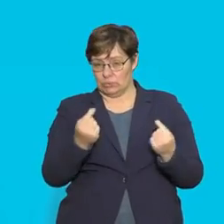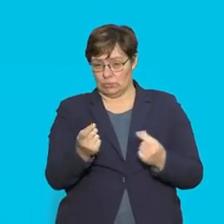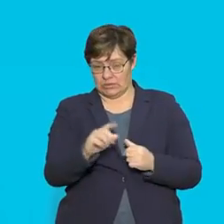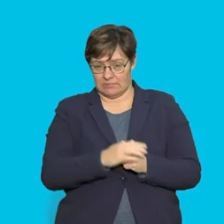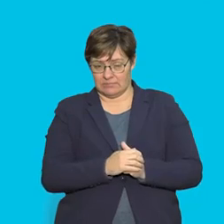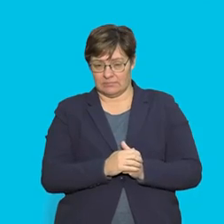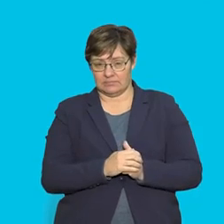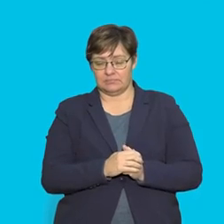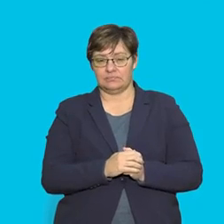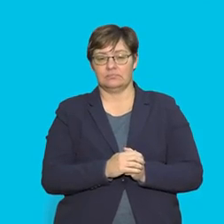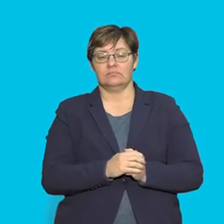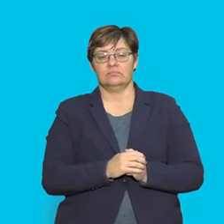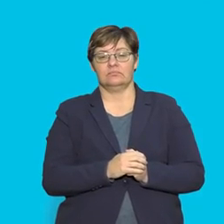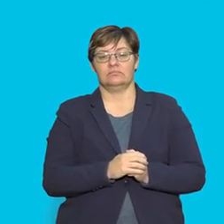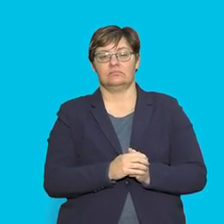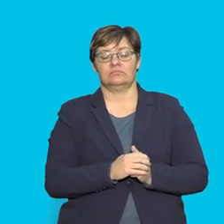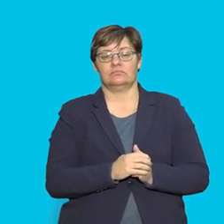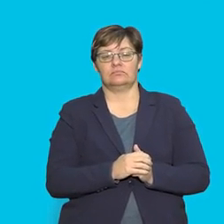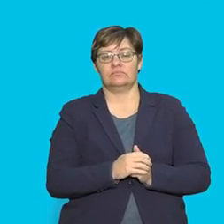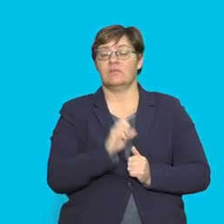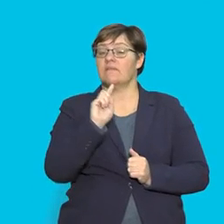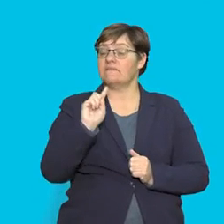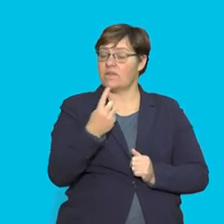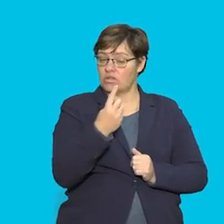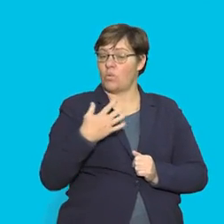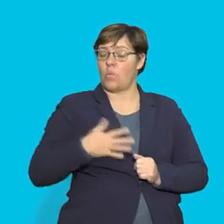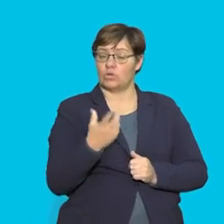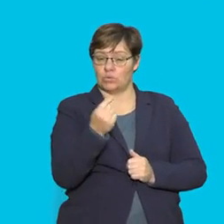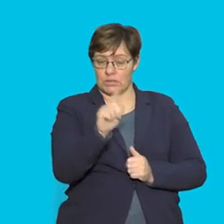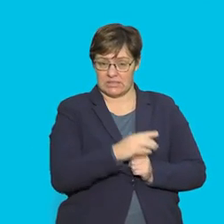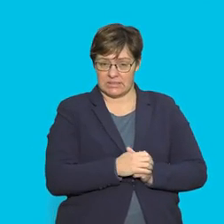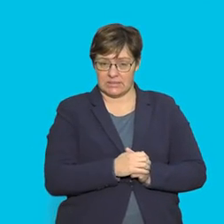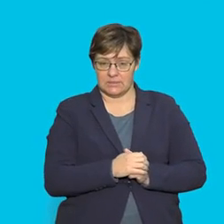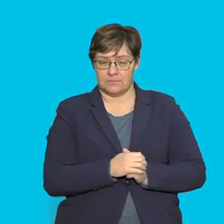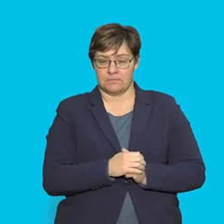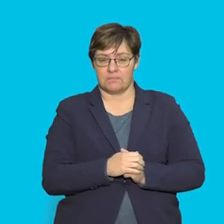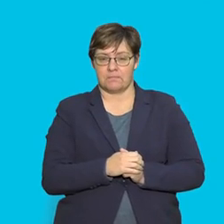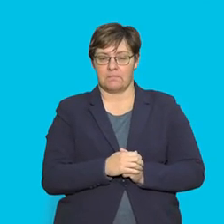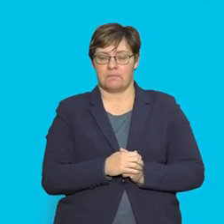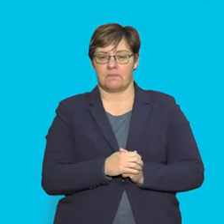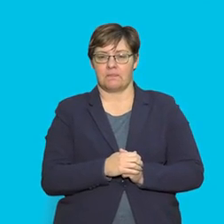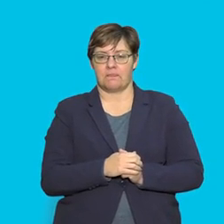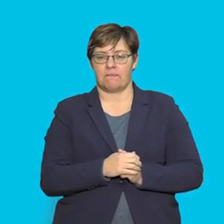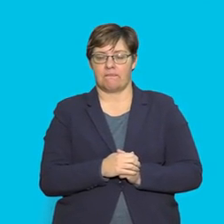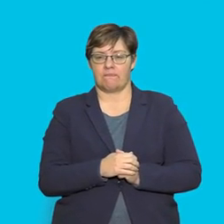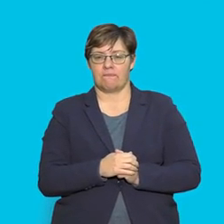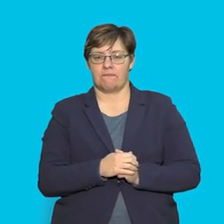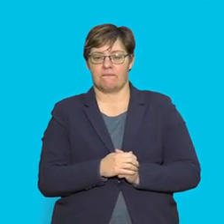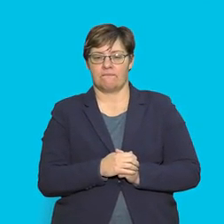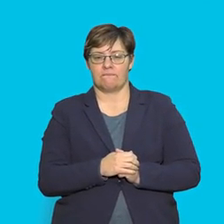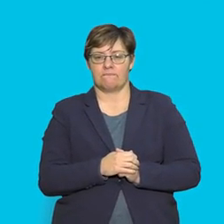do. Right? So firstly, what you would do is you would say the